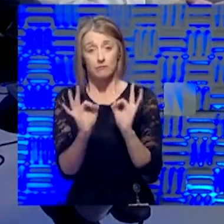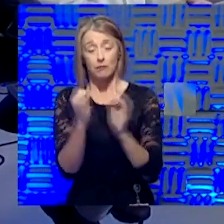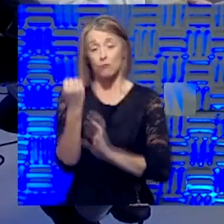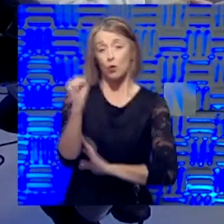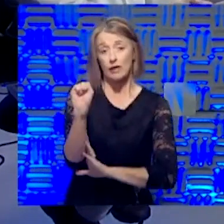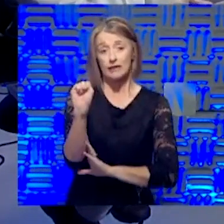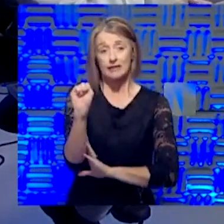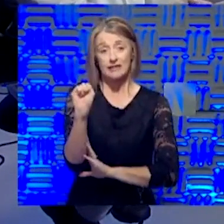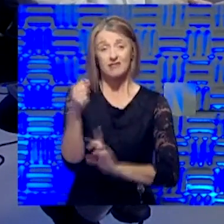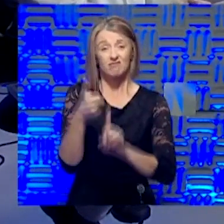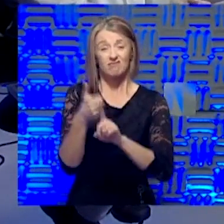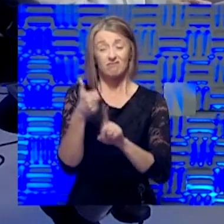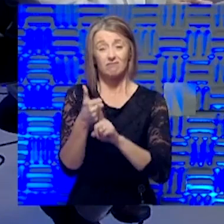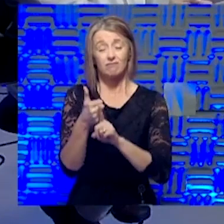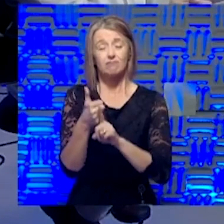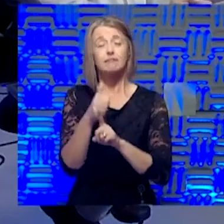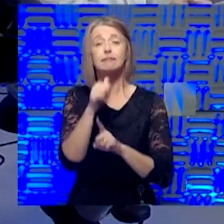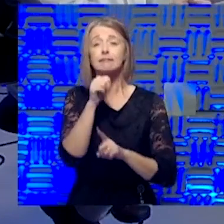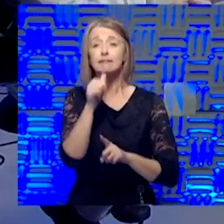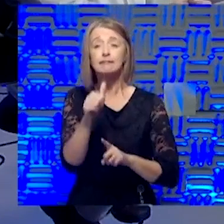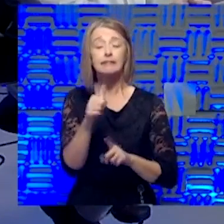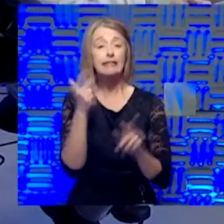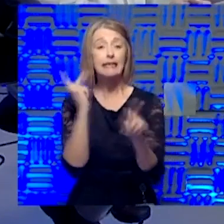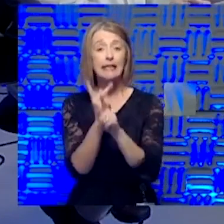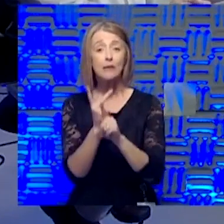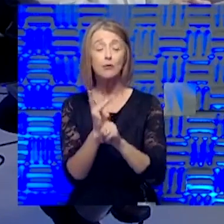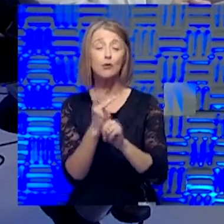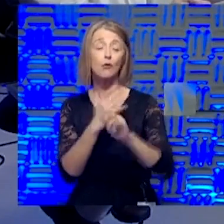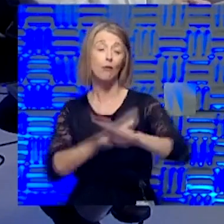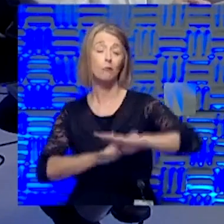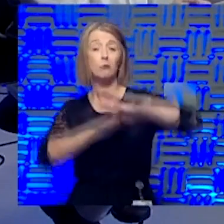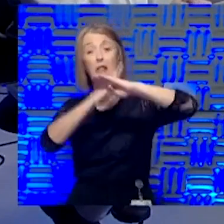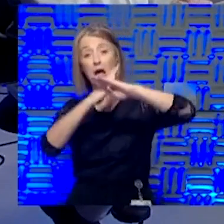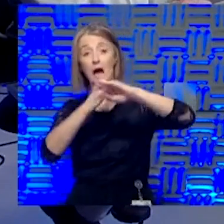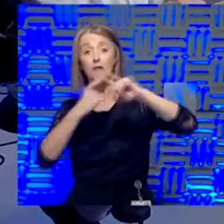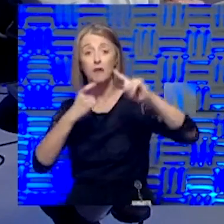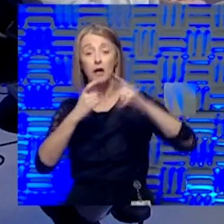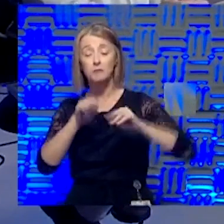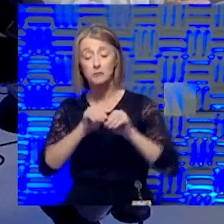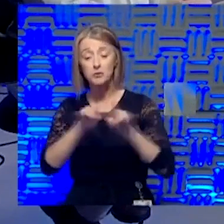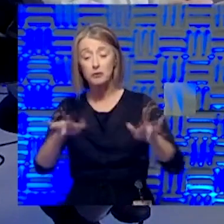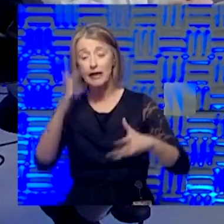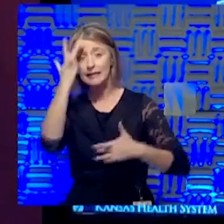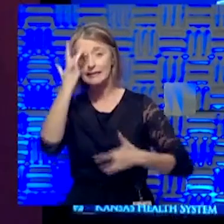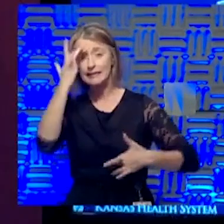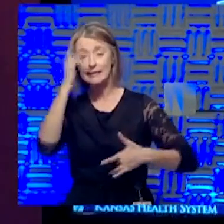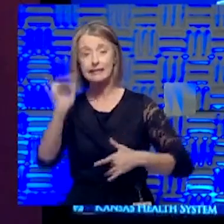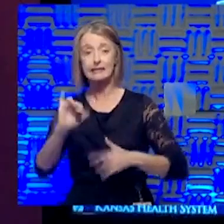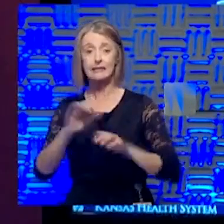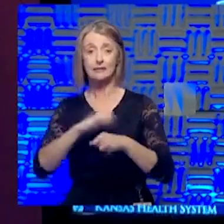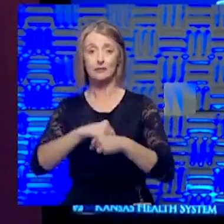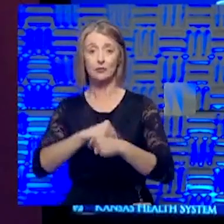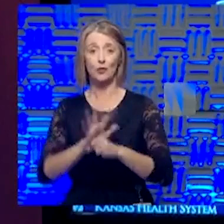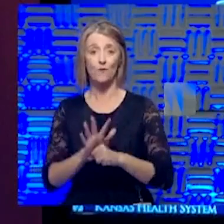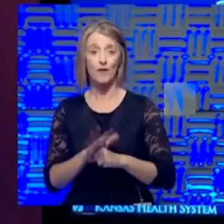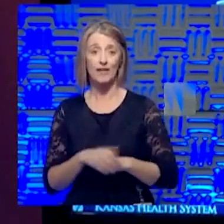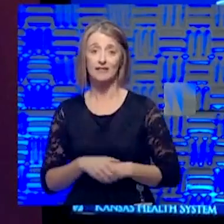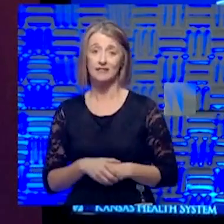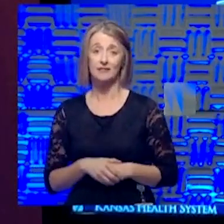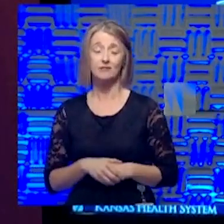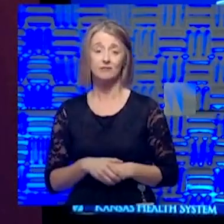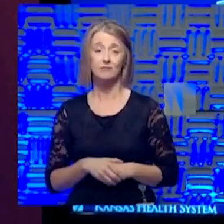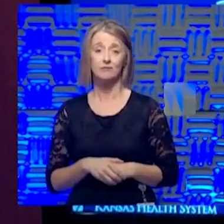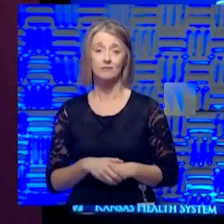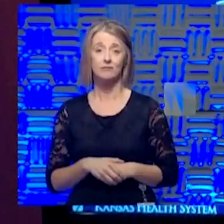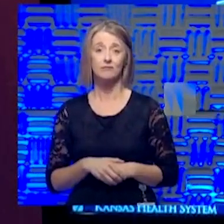injustice doesn't going to keep you immune from spreading a disease like COVID-19. Don't succumb